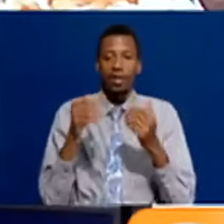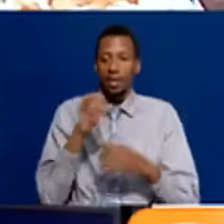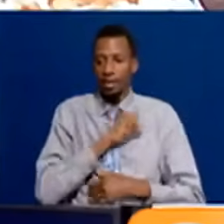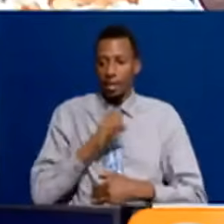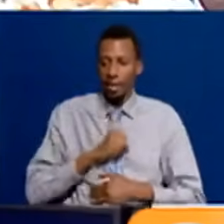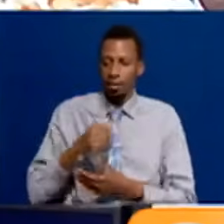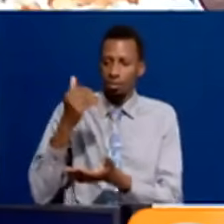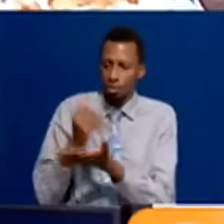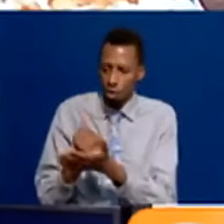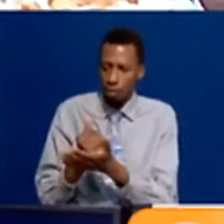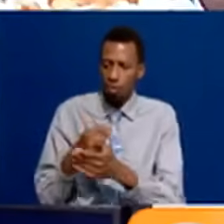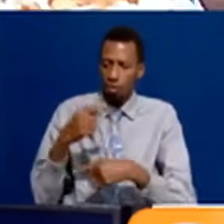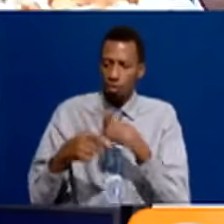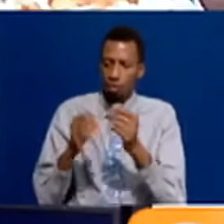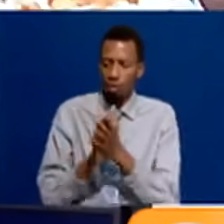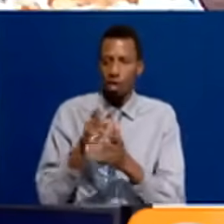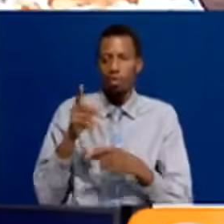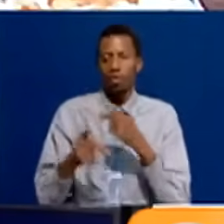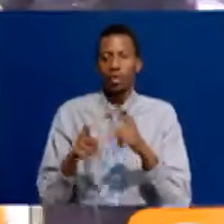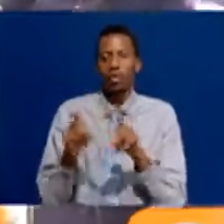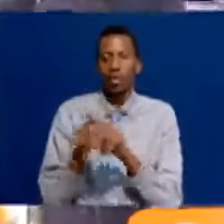impeachment process, as Stephen Latour reports.